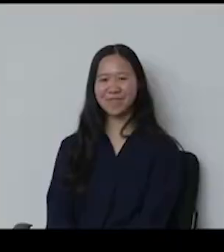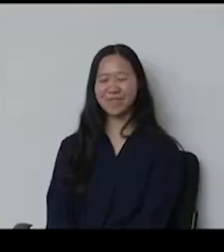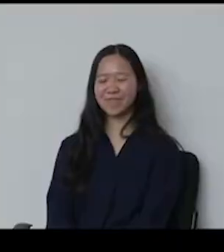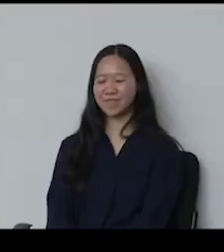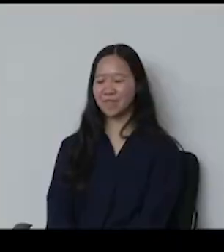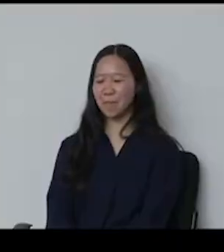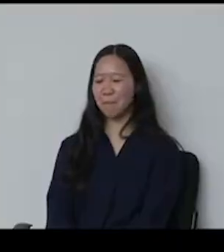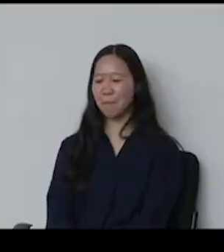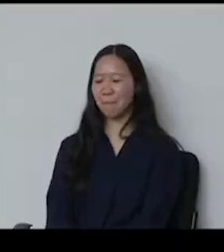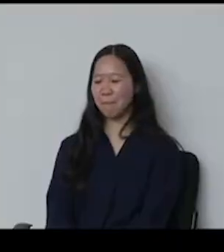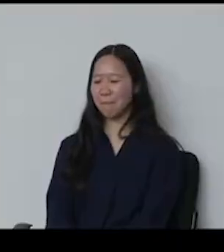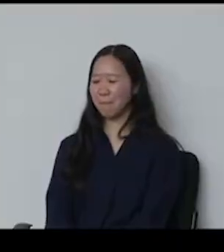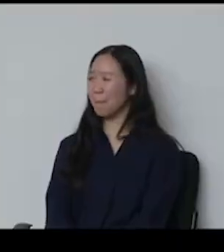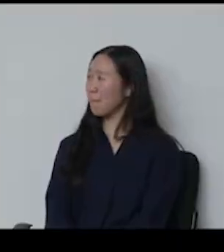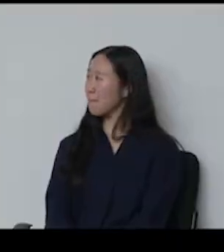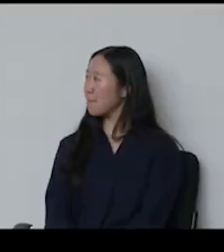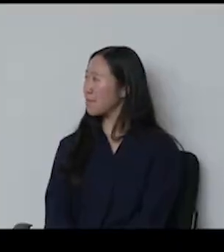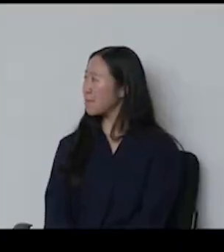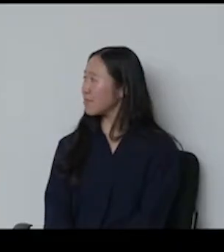Questions?